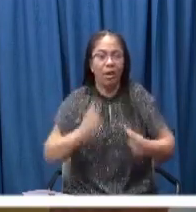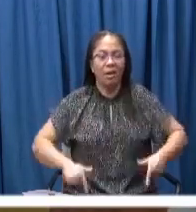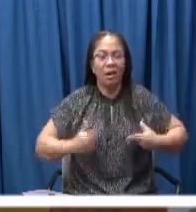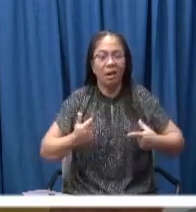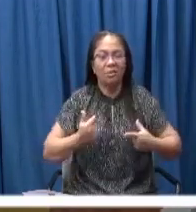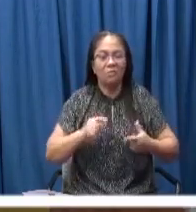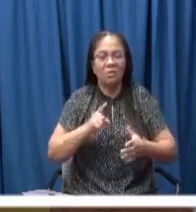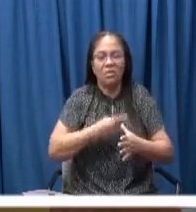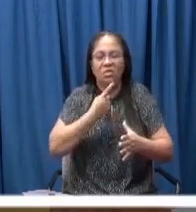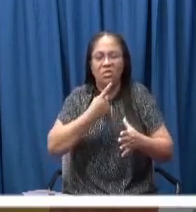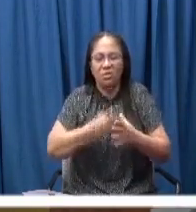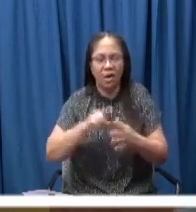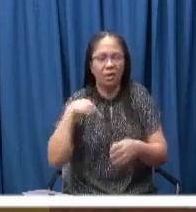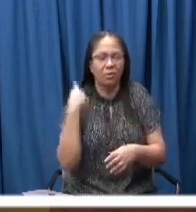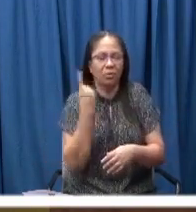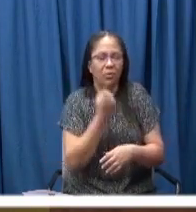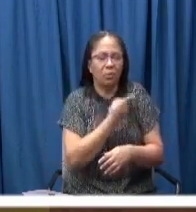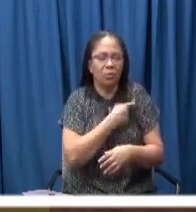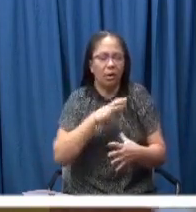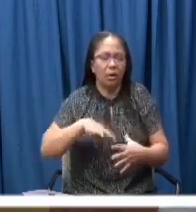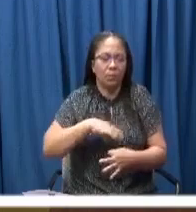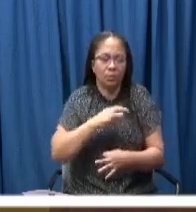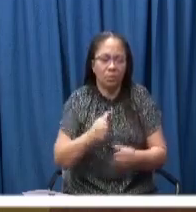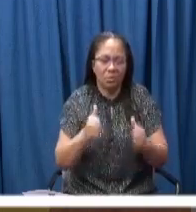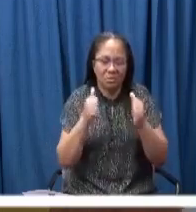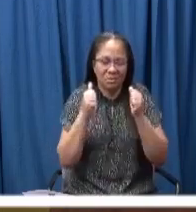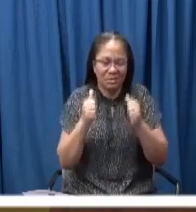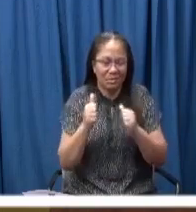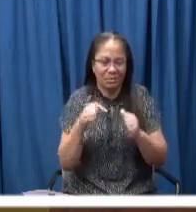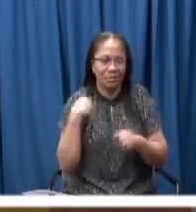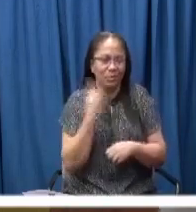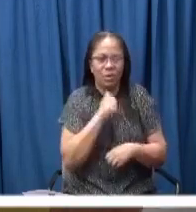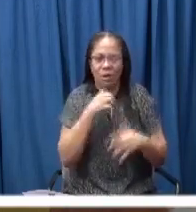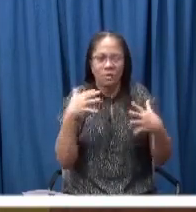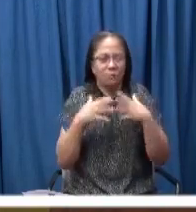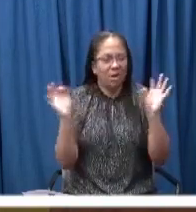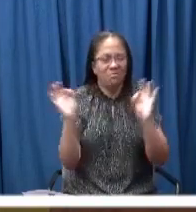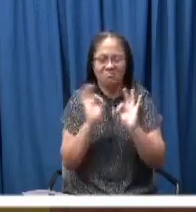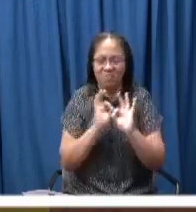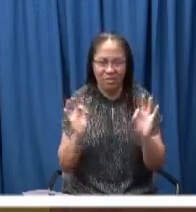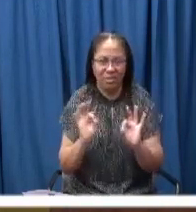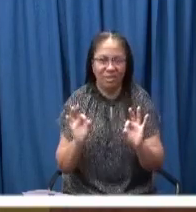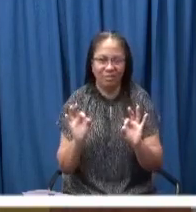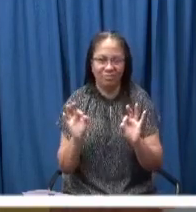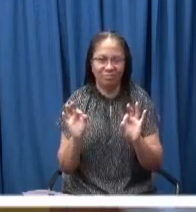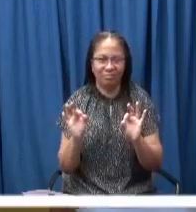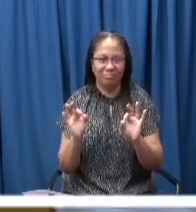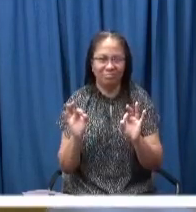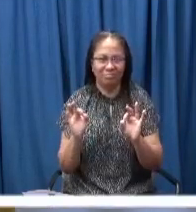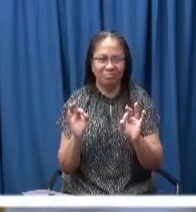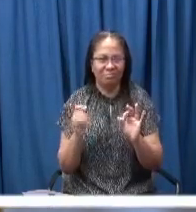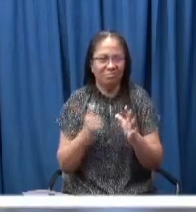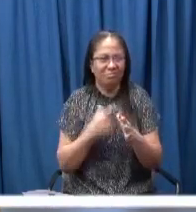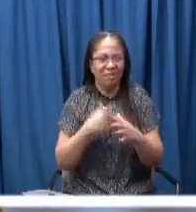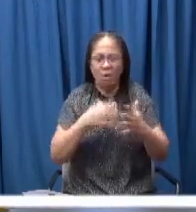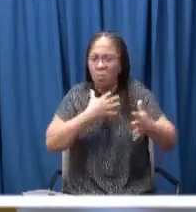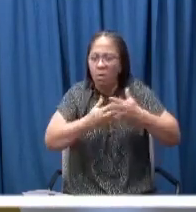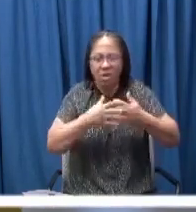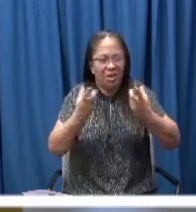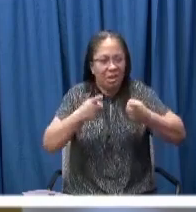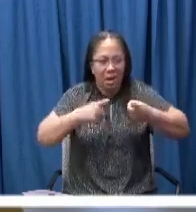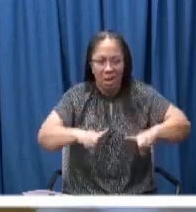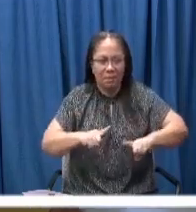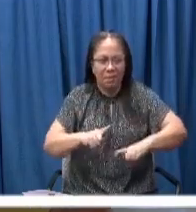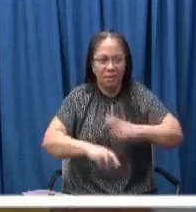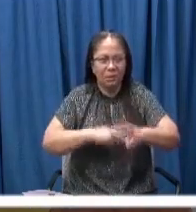well with our soul. And that is when we have no need for fear. That is when whatever rages around